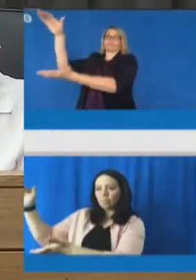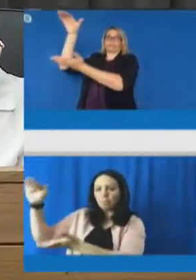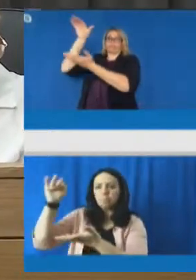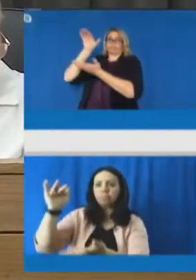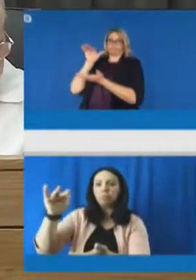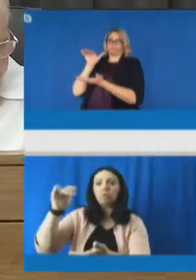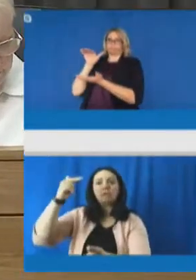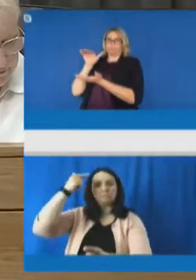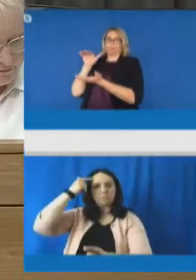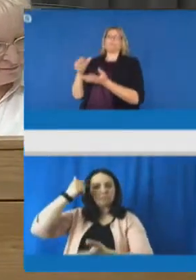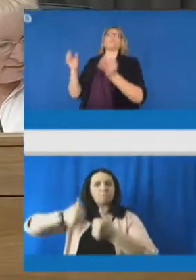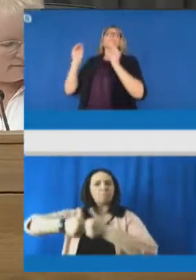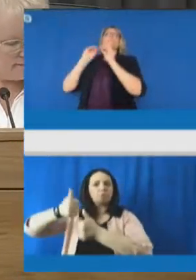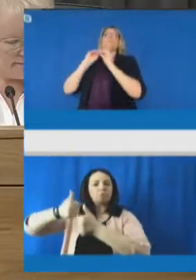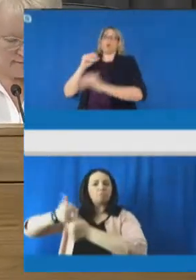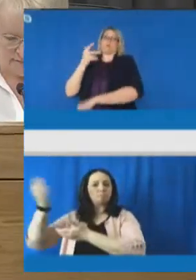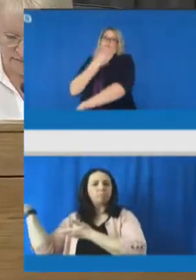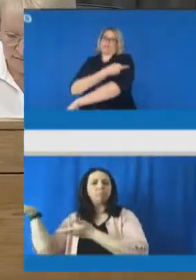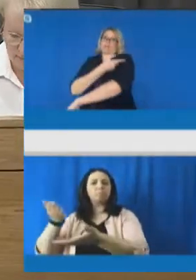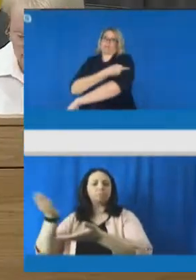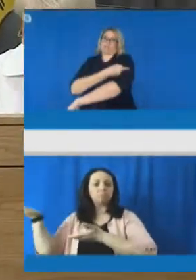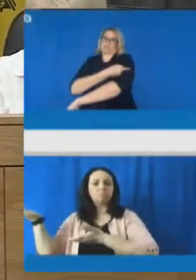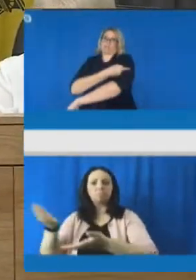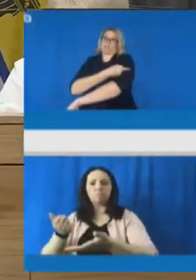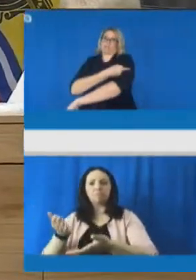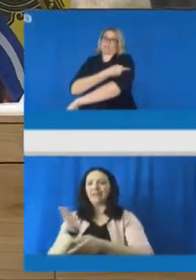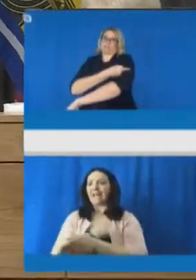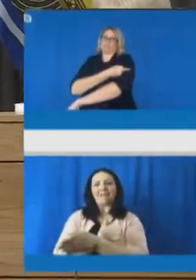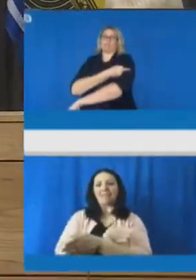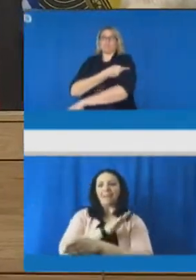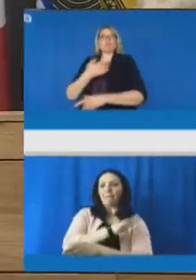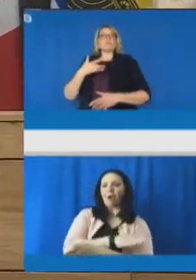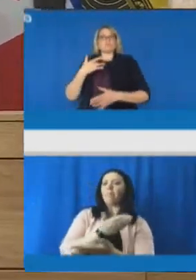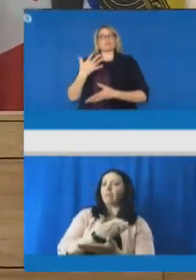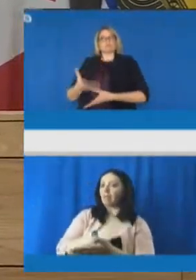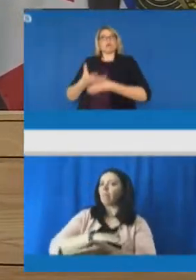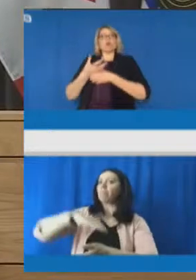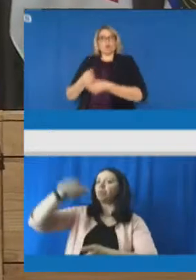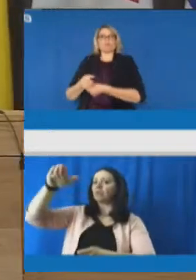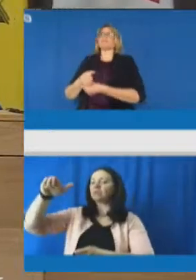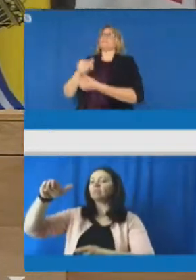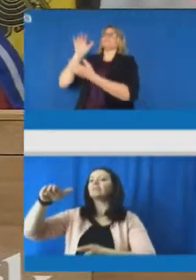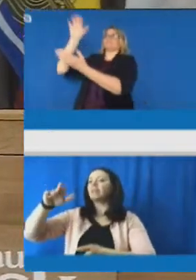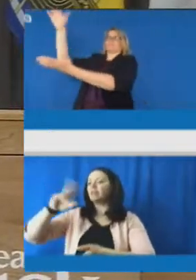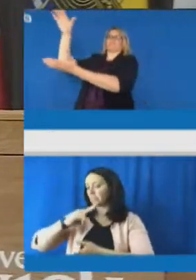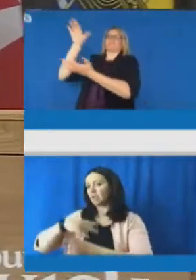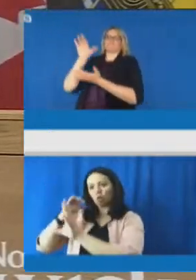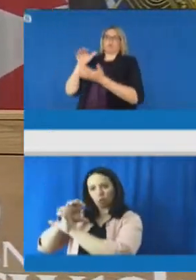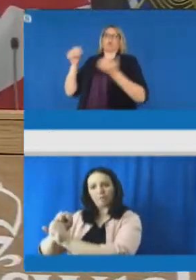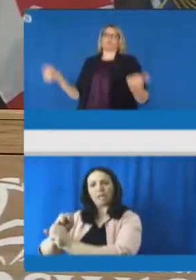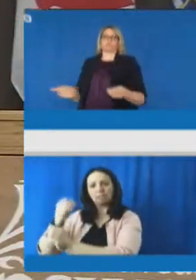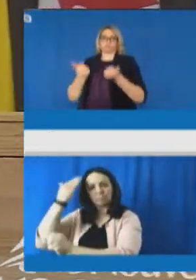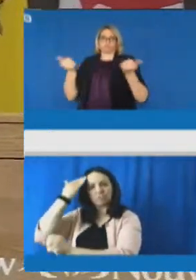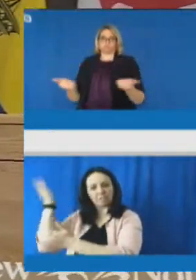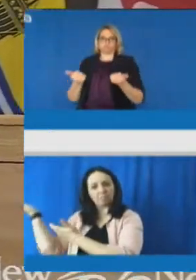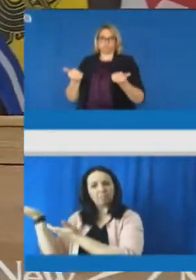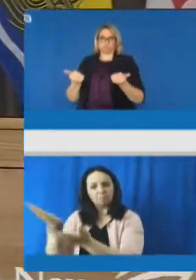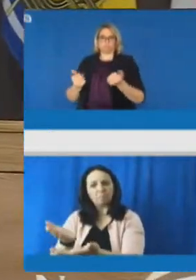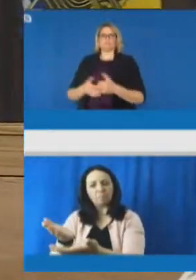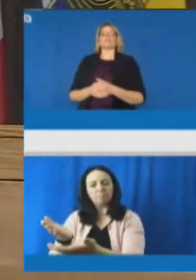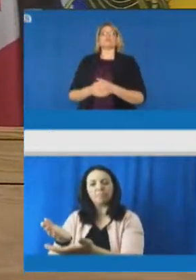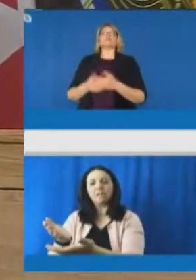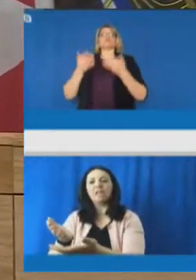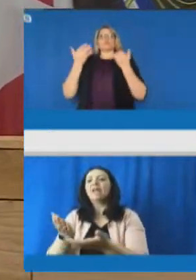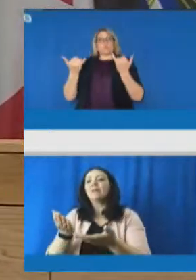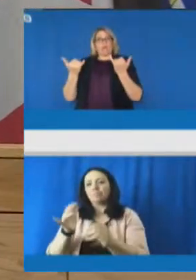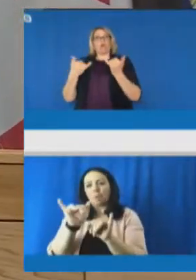Hi, my question is for Dr. Russell, I guess. I'm wondering, you announced the death person in